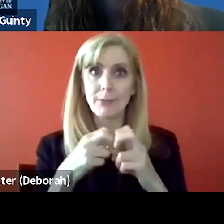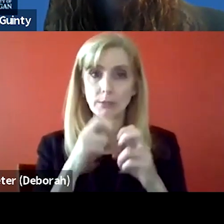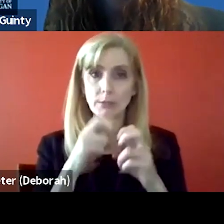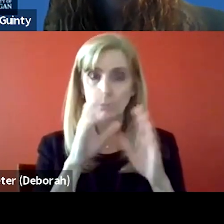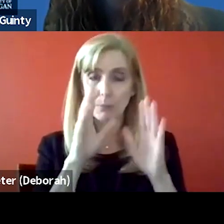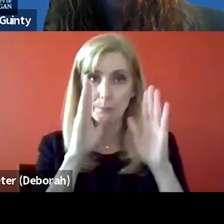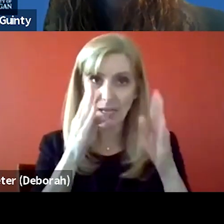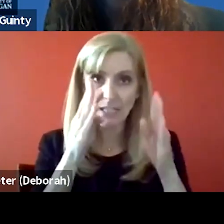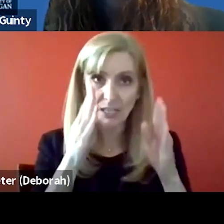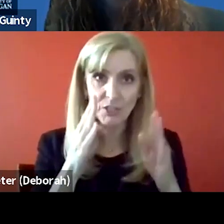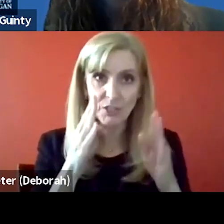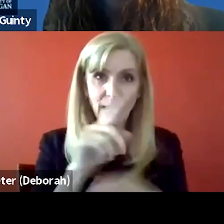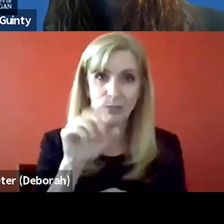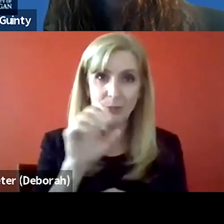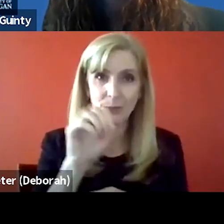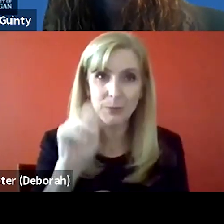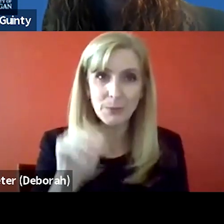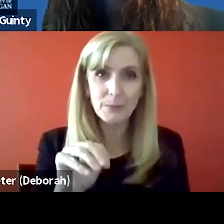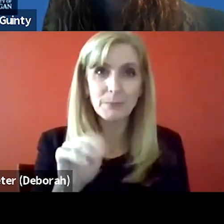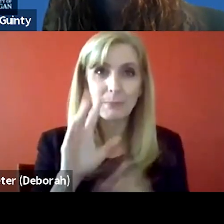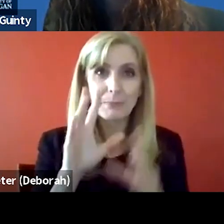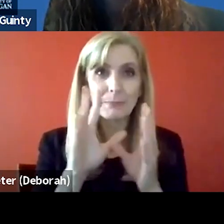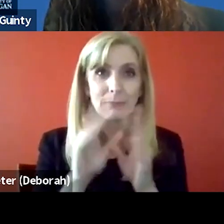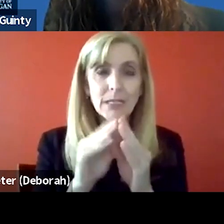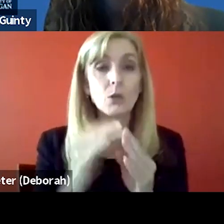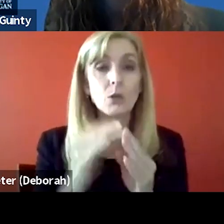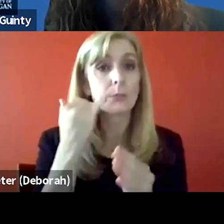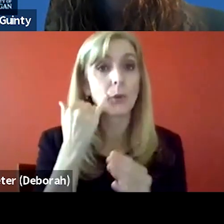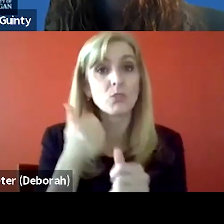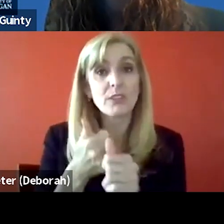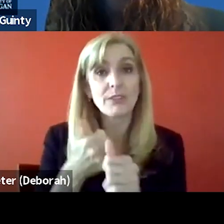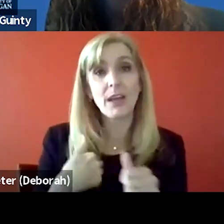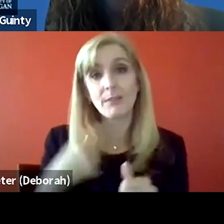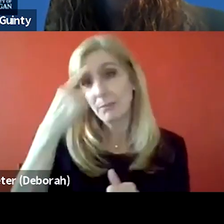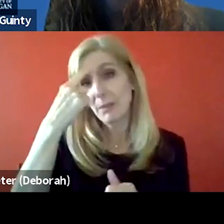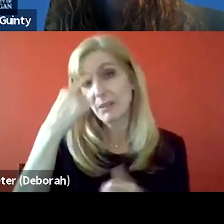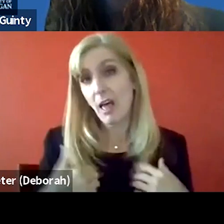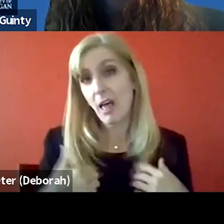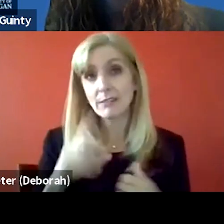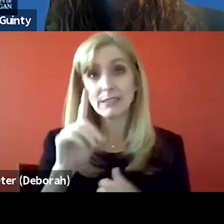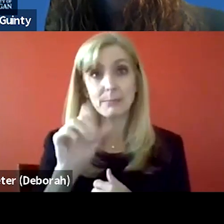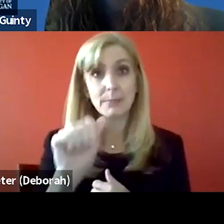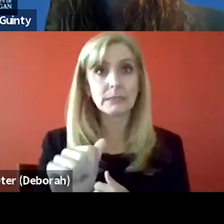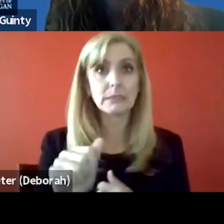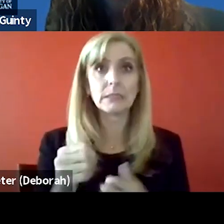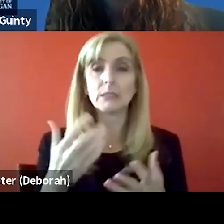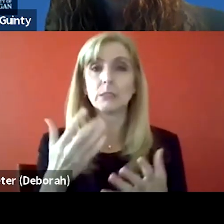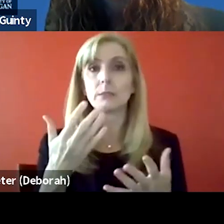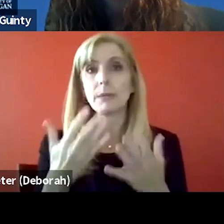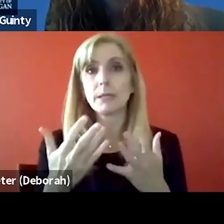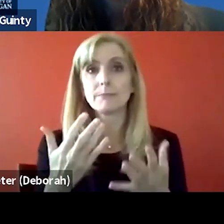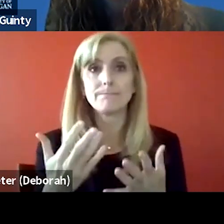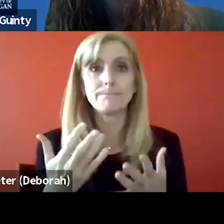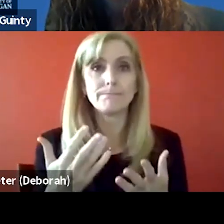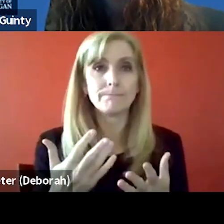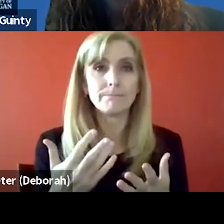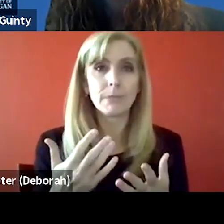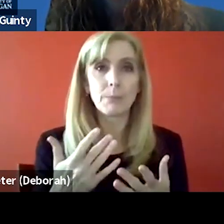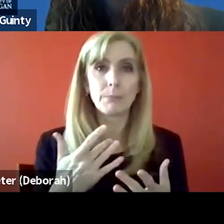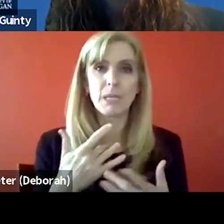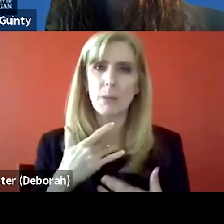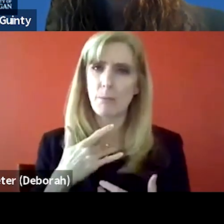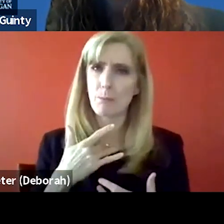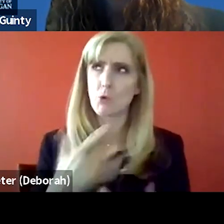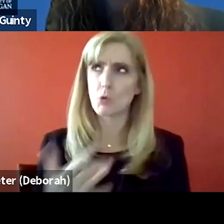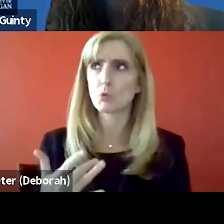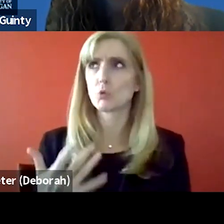meeting. Or if you have a mental health disability, you might be especially prone